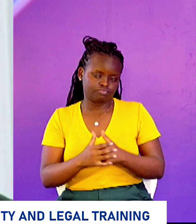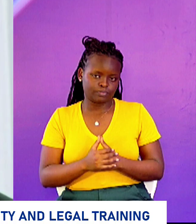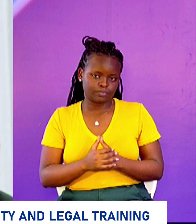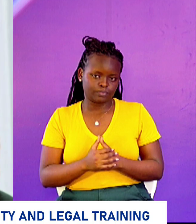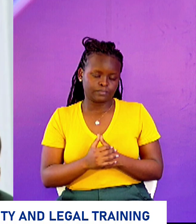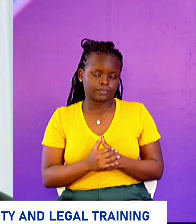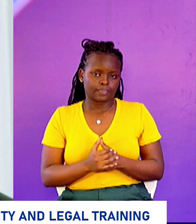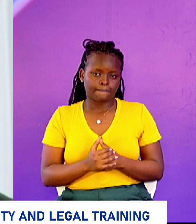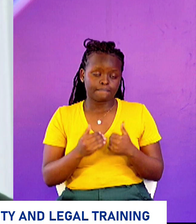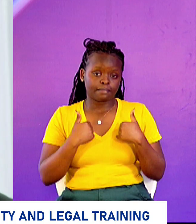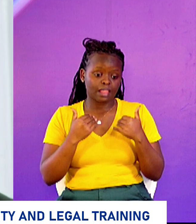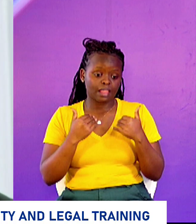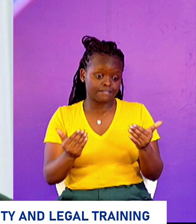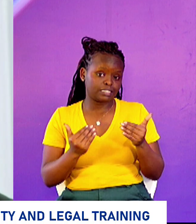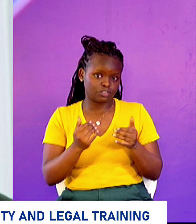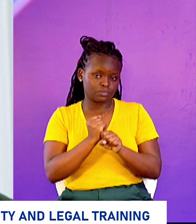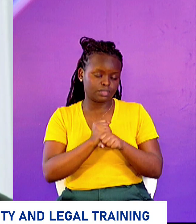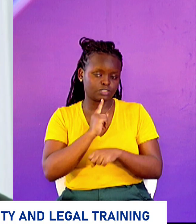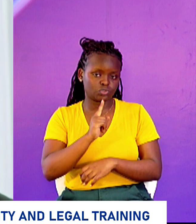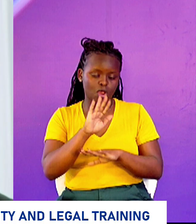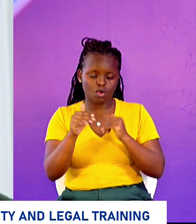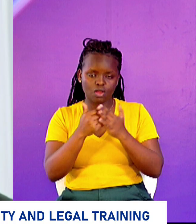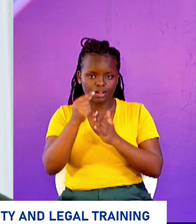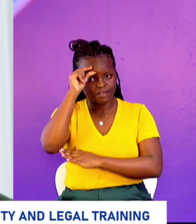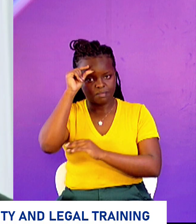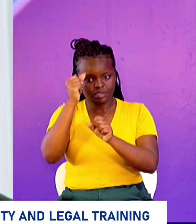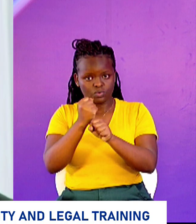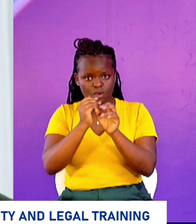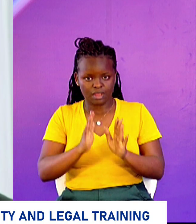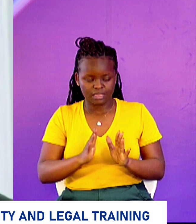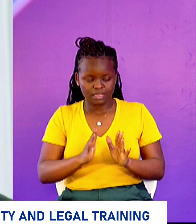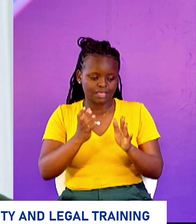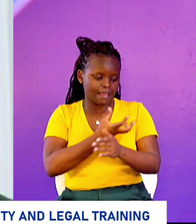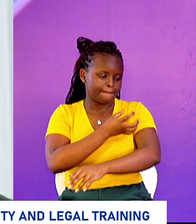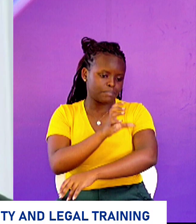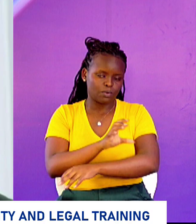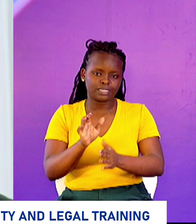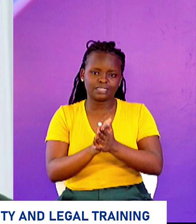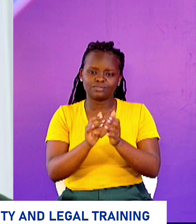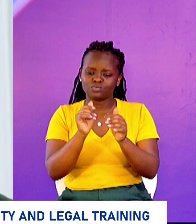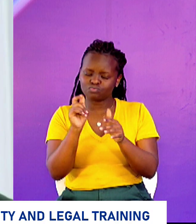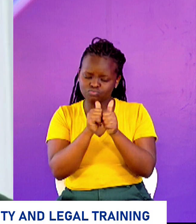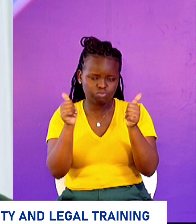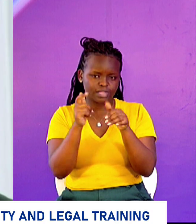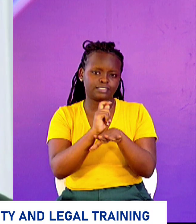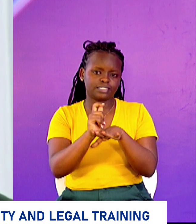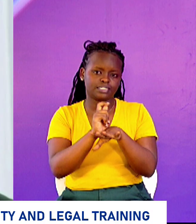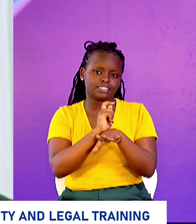There is need to ensure that all our civil servants are empowered, well-trained, and well-equipped